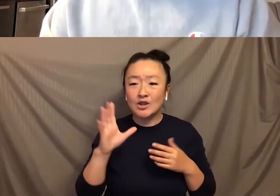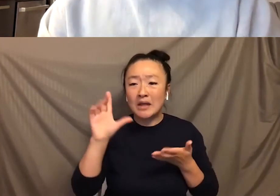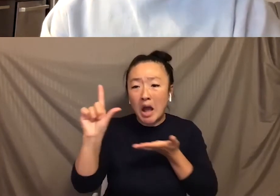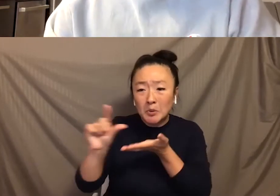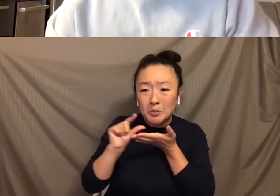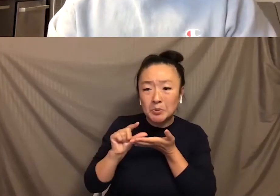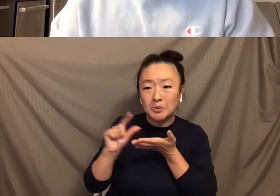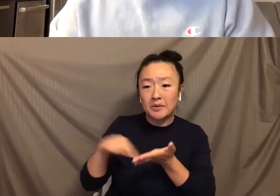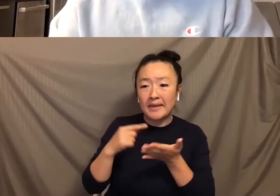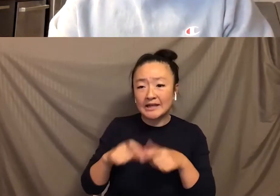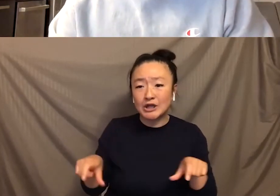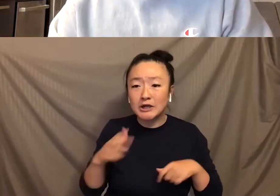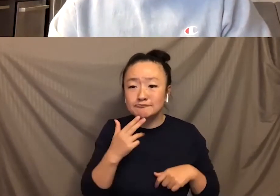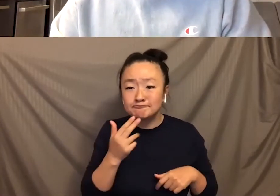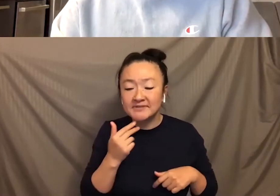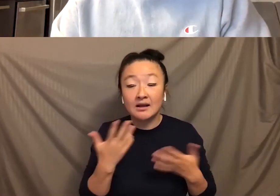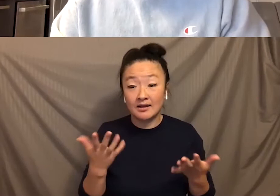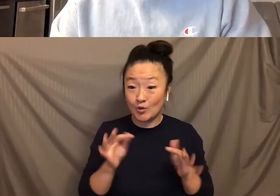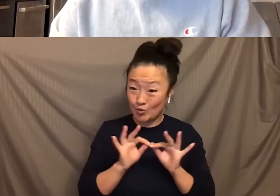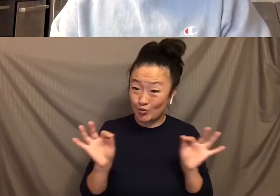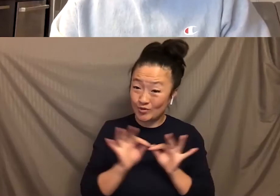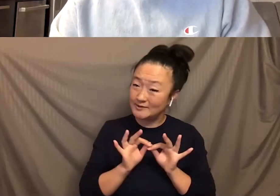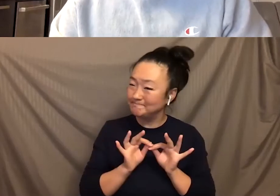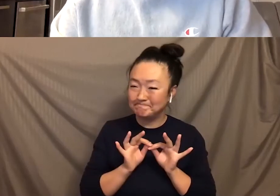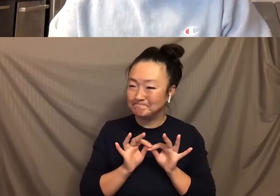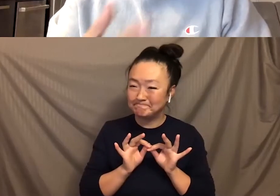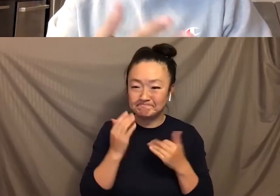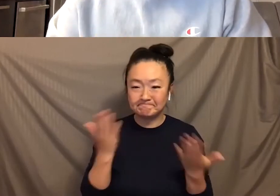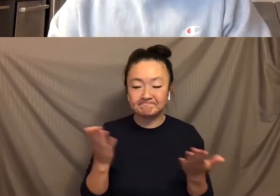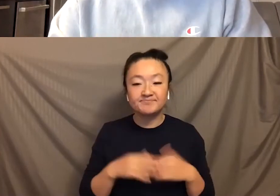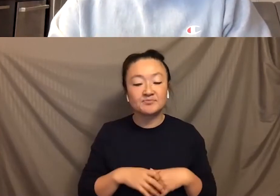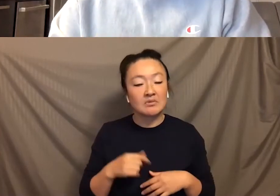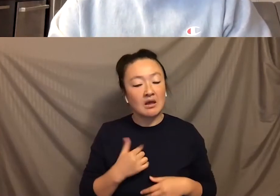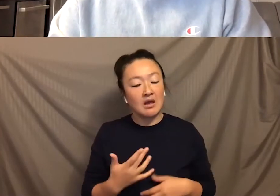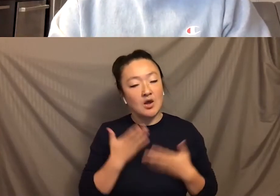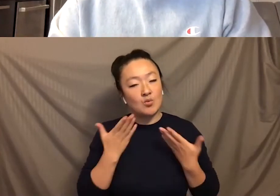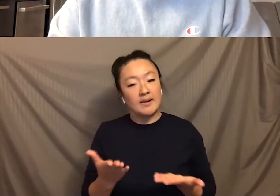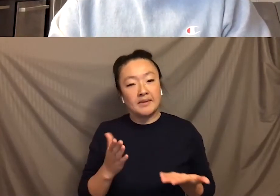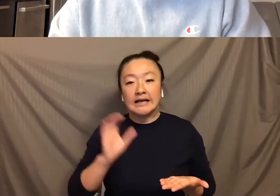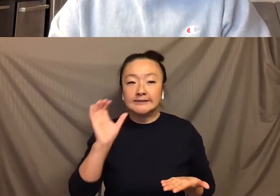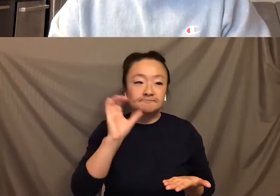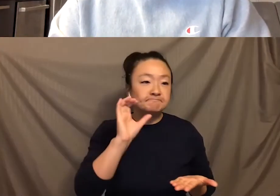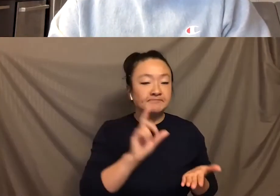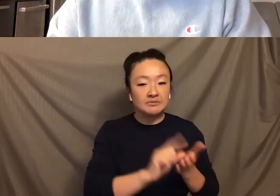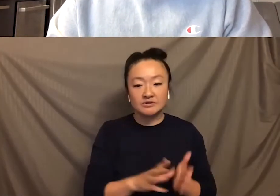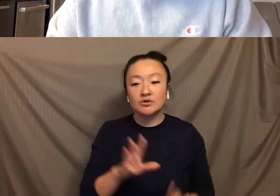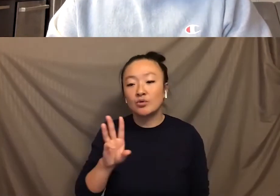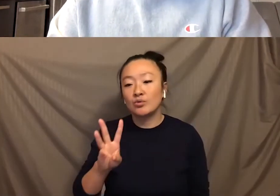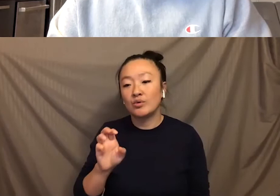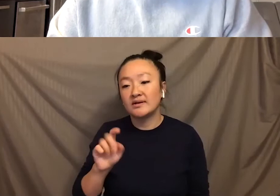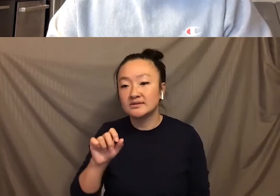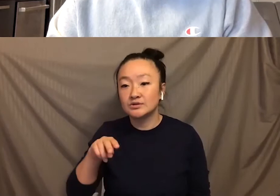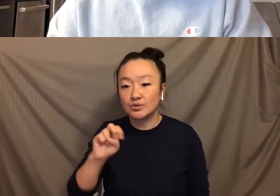offer you. Yet I don't know that it's always worth it. And so I would say seek out publications like Whetstone as